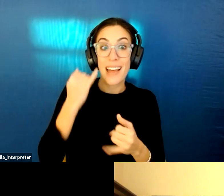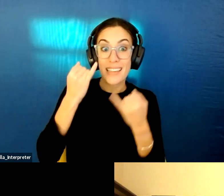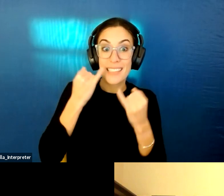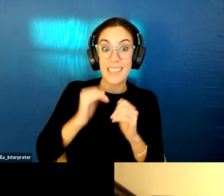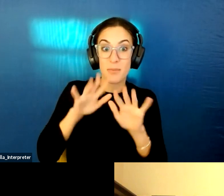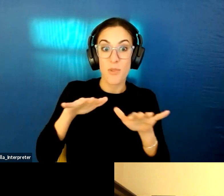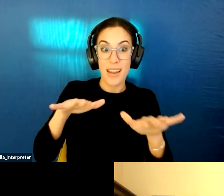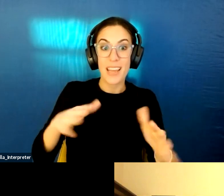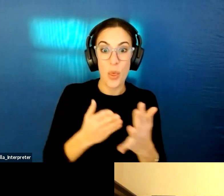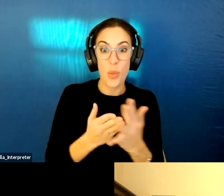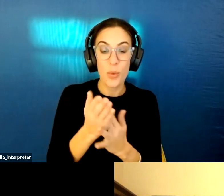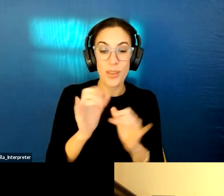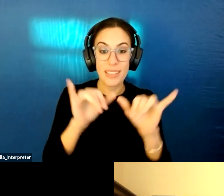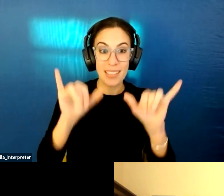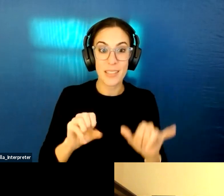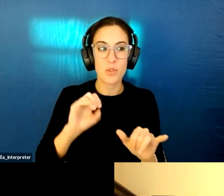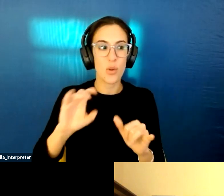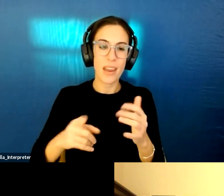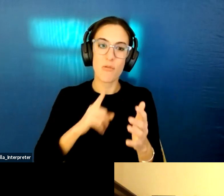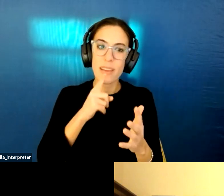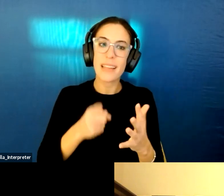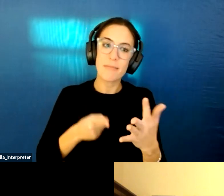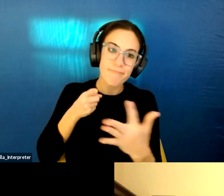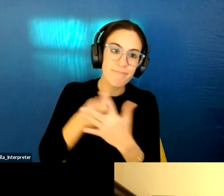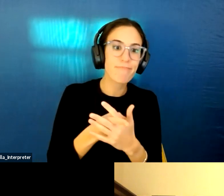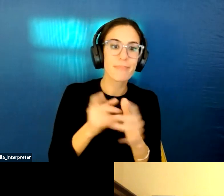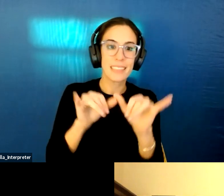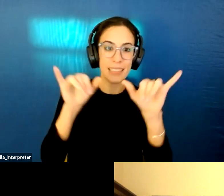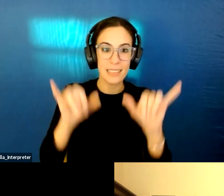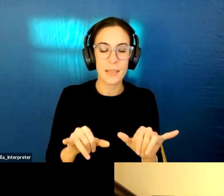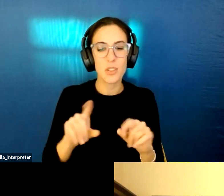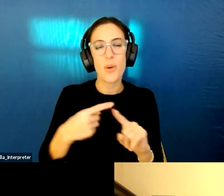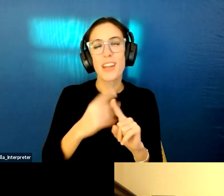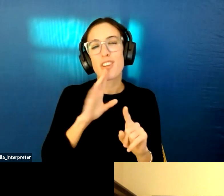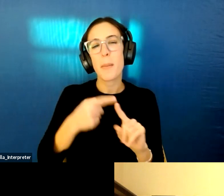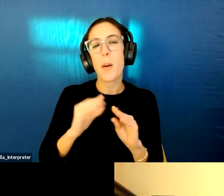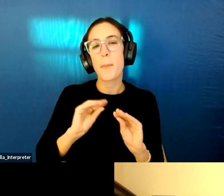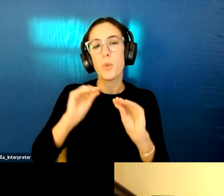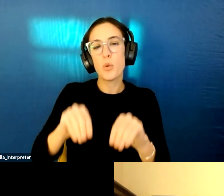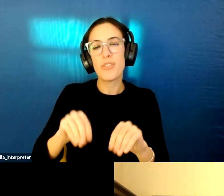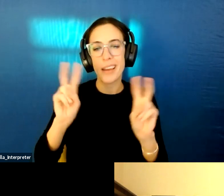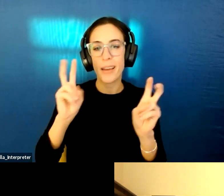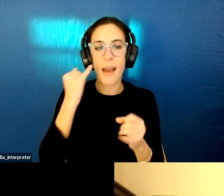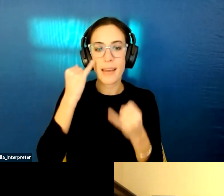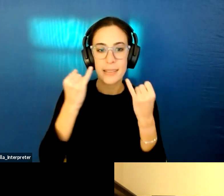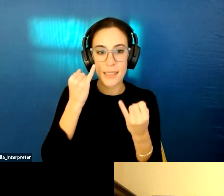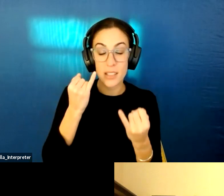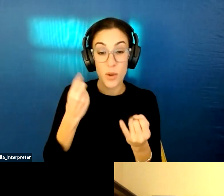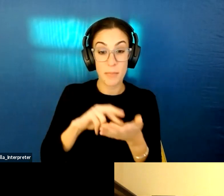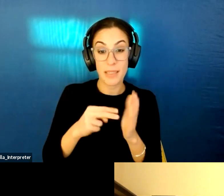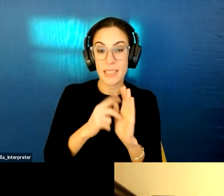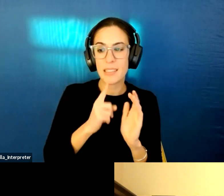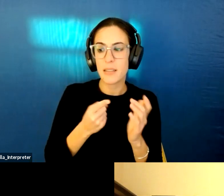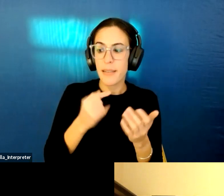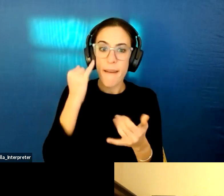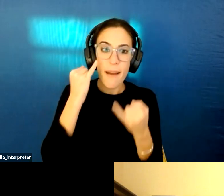some fidelity and continuity. And when I'm talking about moving ideas, the ideas that I'm thinking about are ones that help us